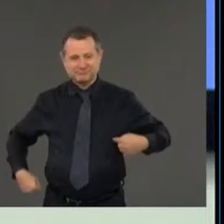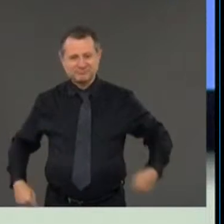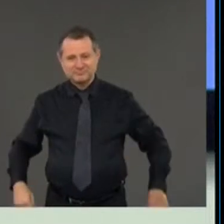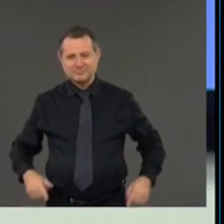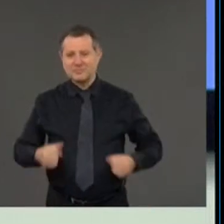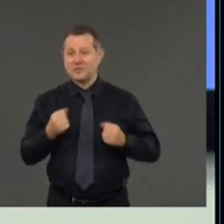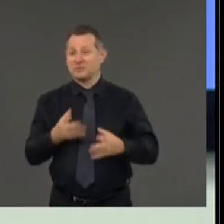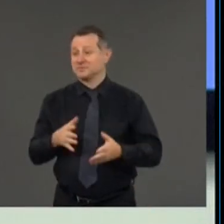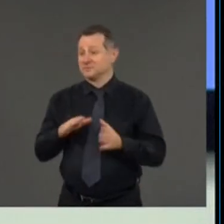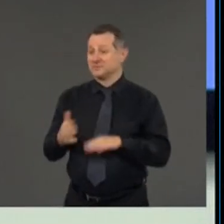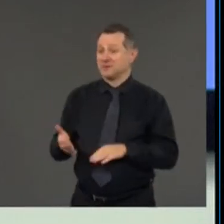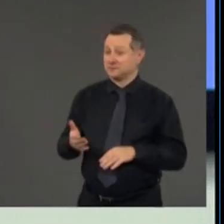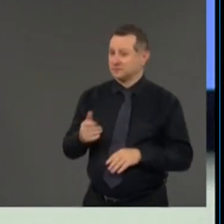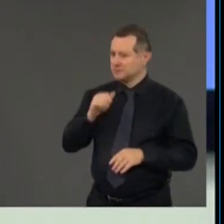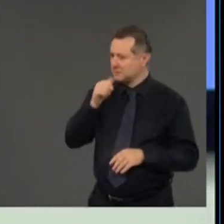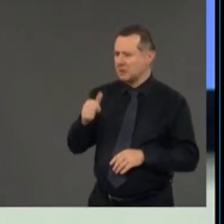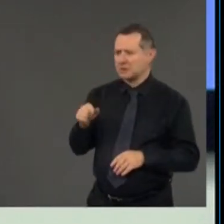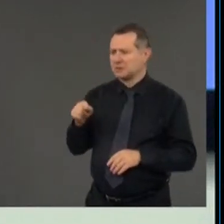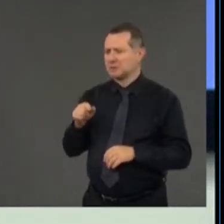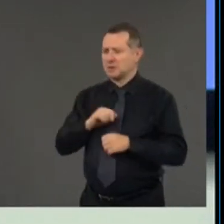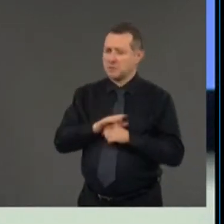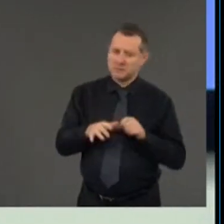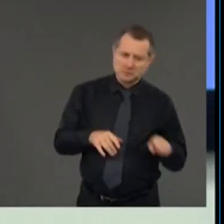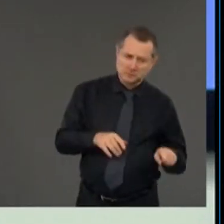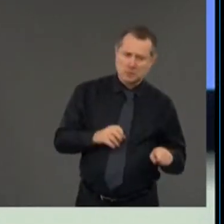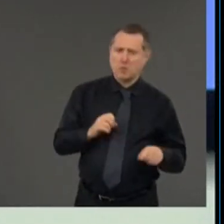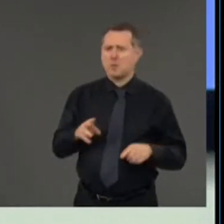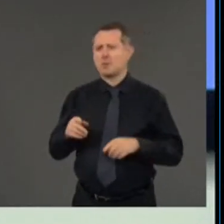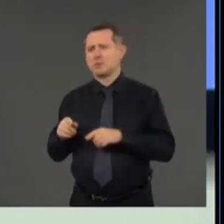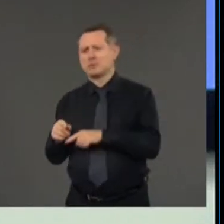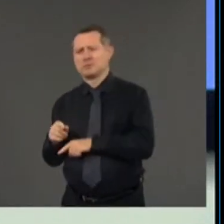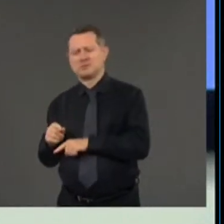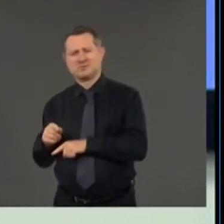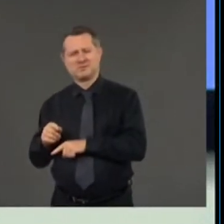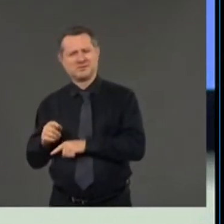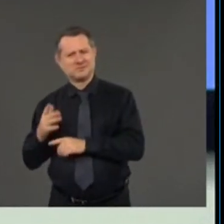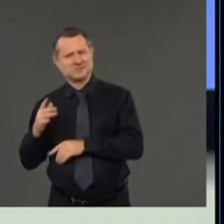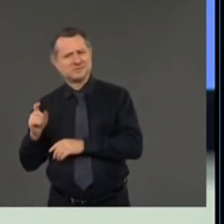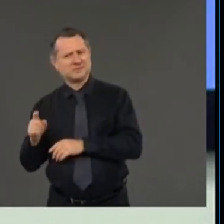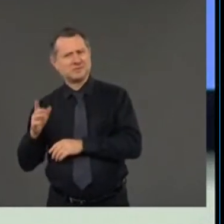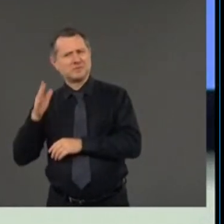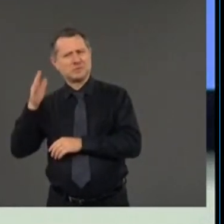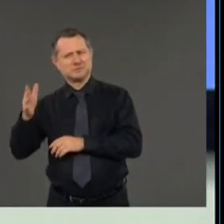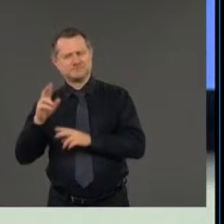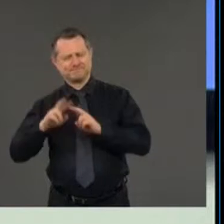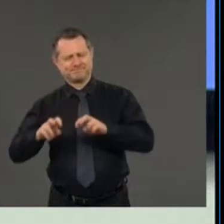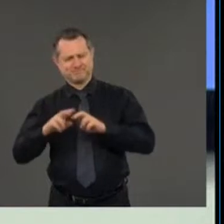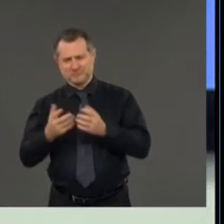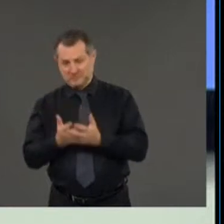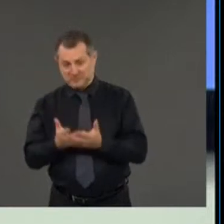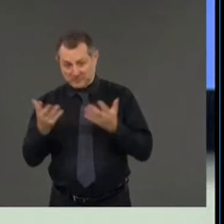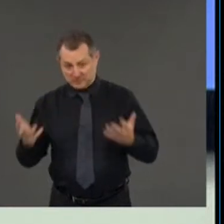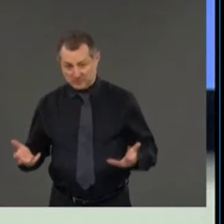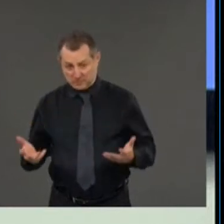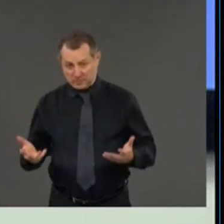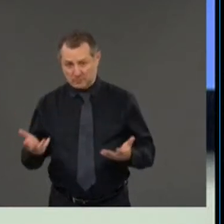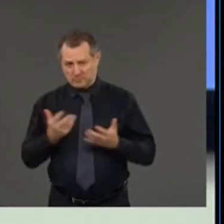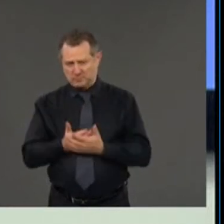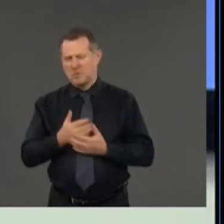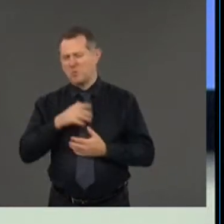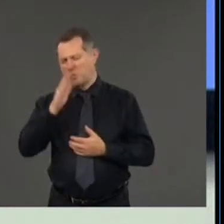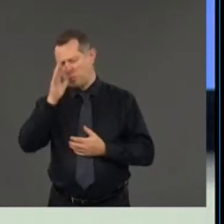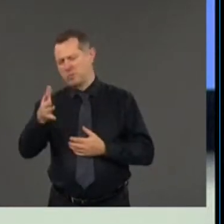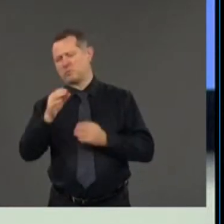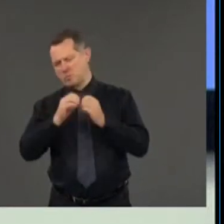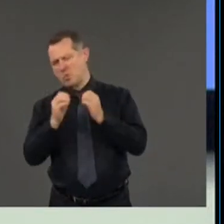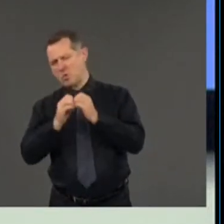of COVID. And this is something that we will ultimately understand more as time goes on and we get more data points. But there are